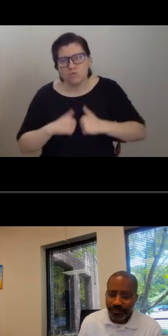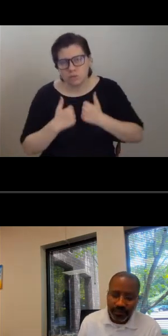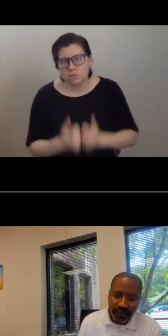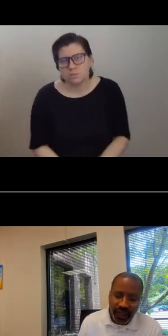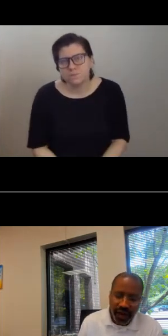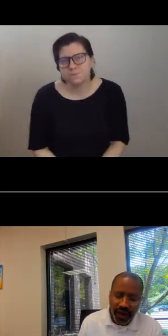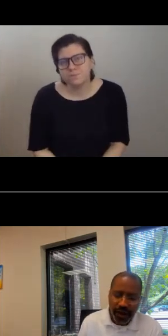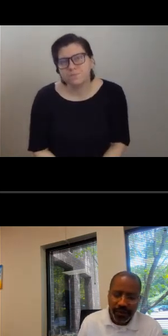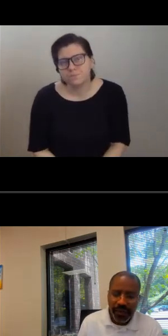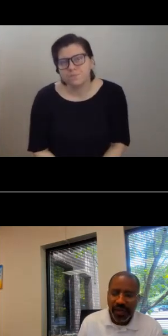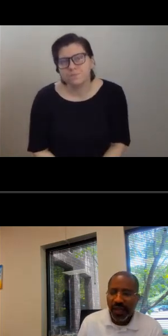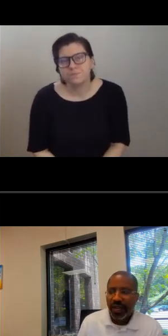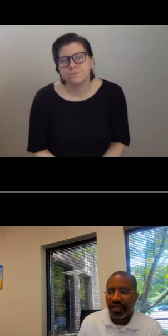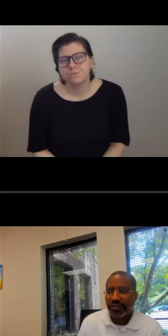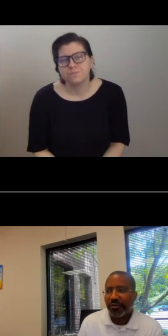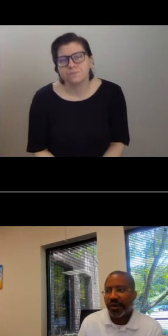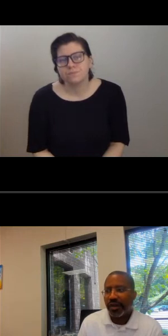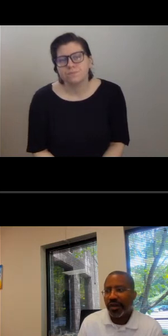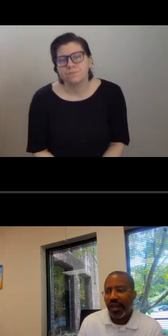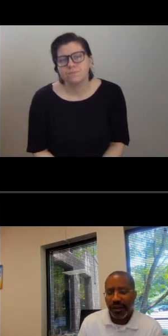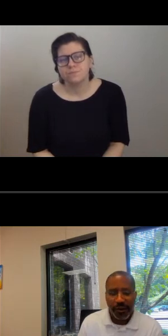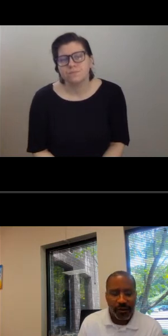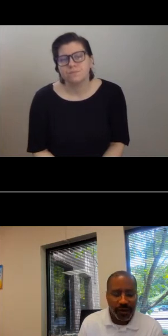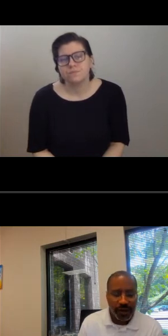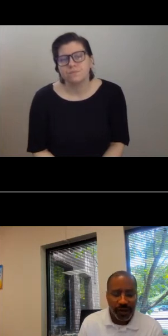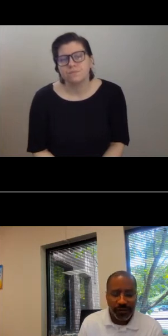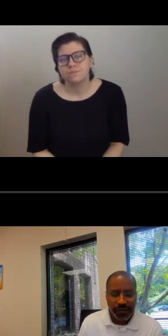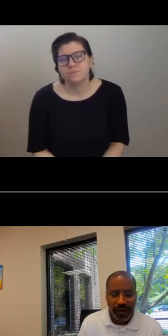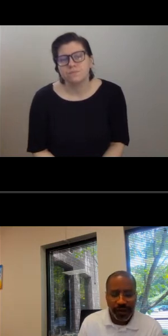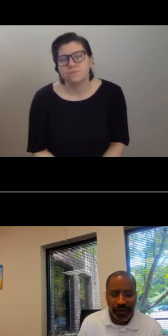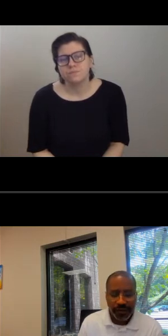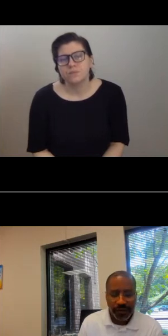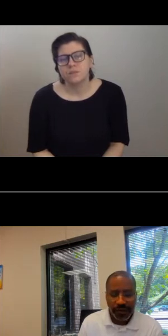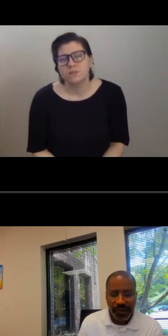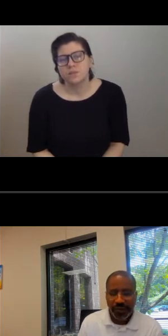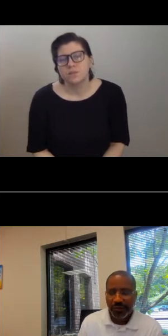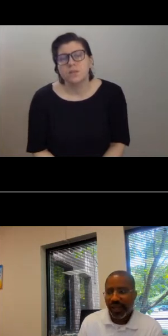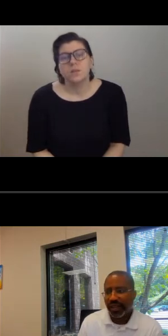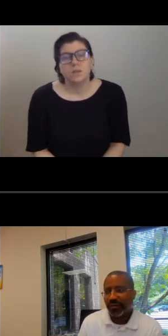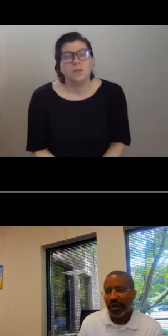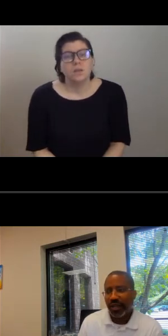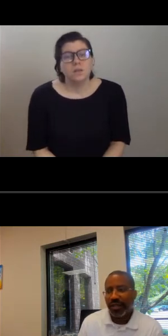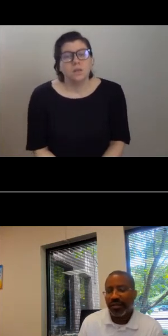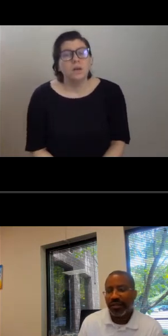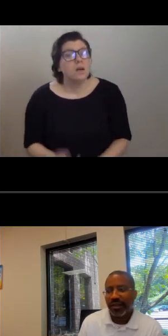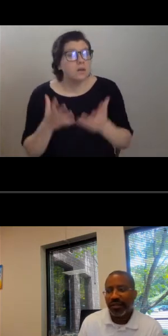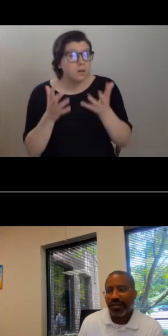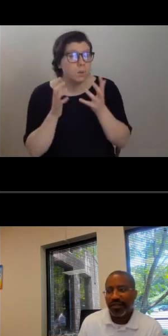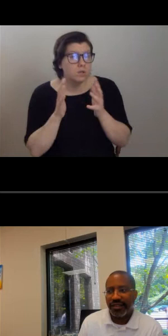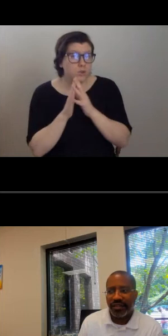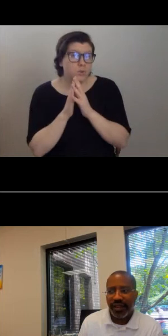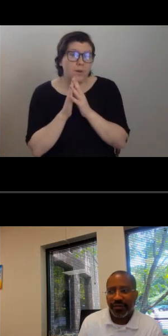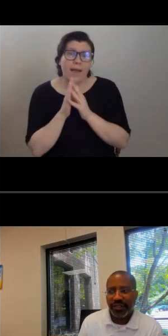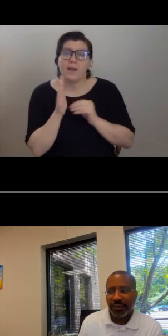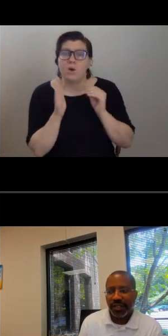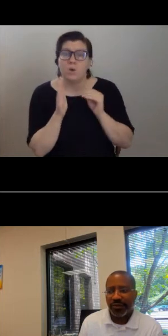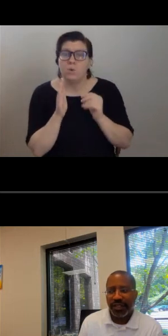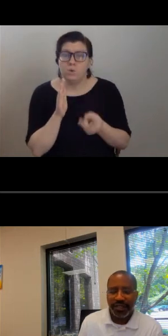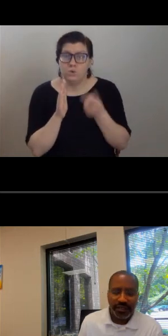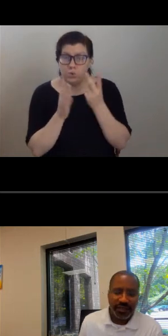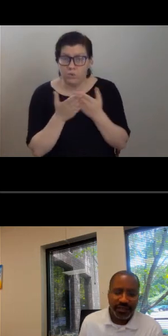etc. But I do want to echo maybe two things. One is this is the time